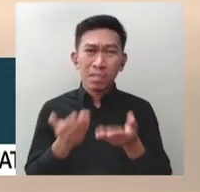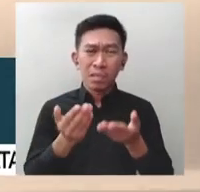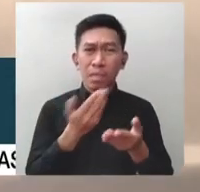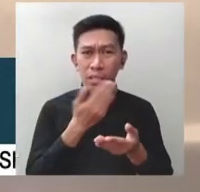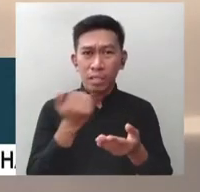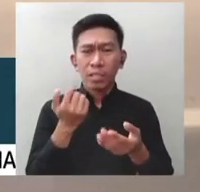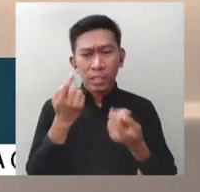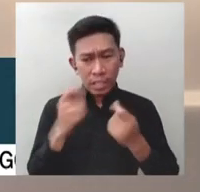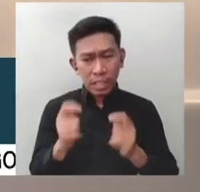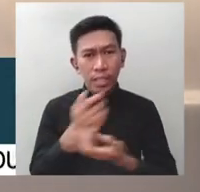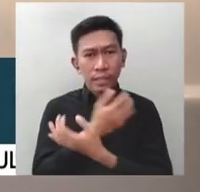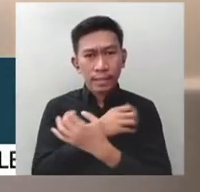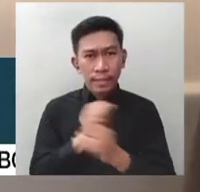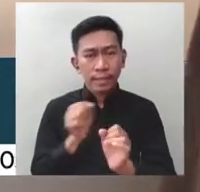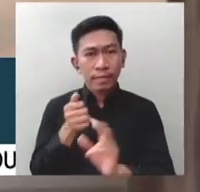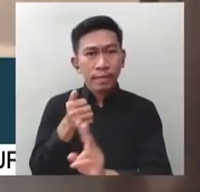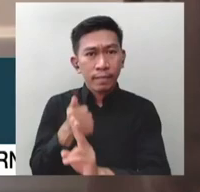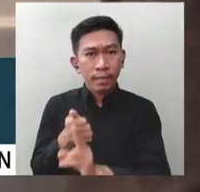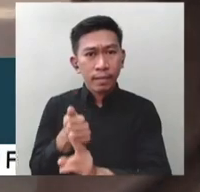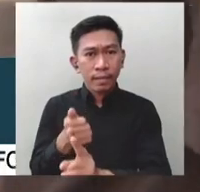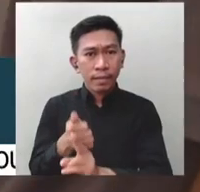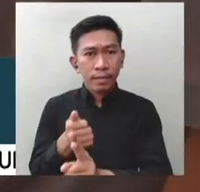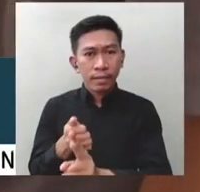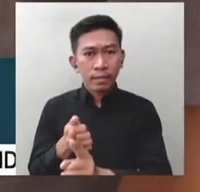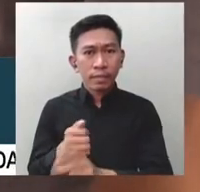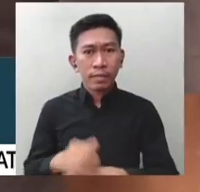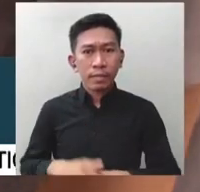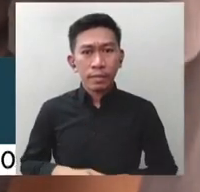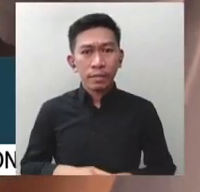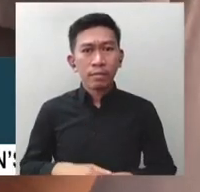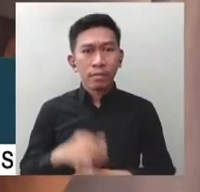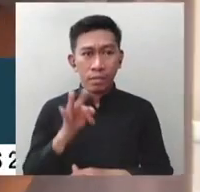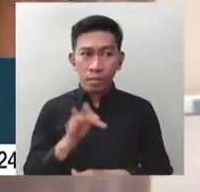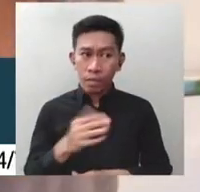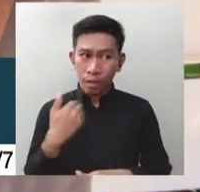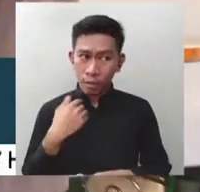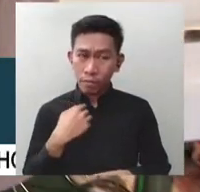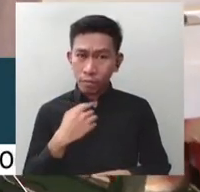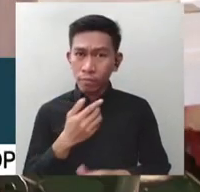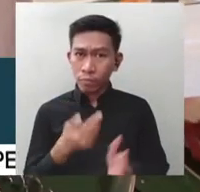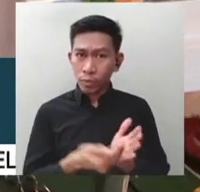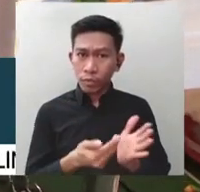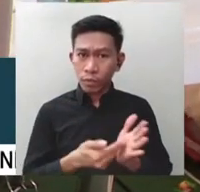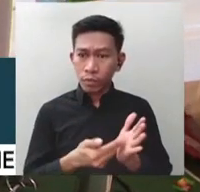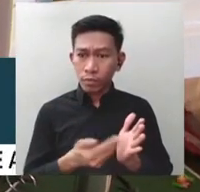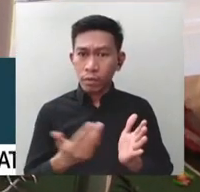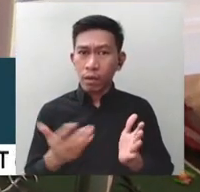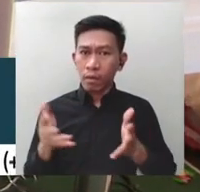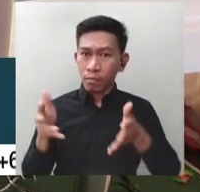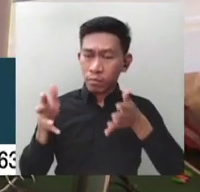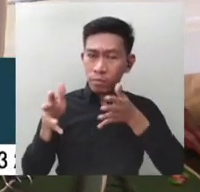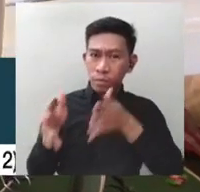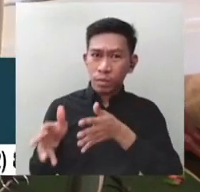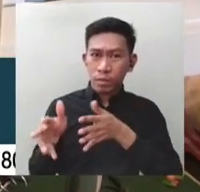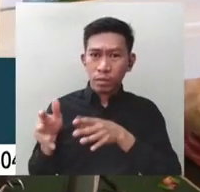save the victim. If there is any truth that they left the victim after hitting him,